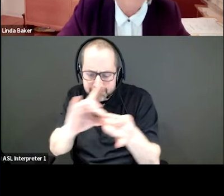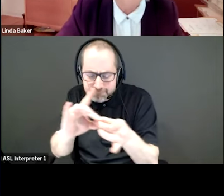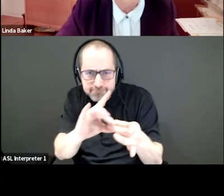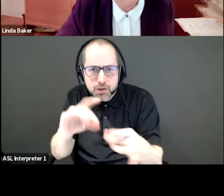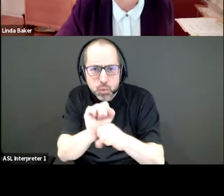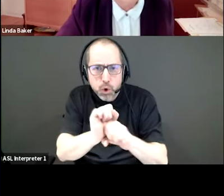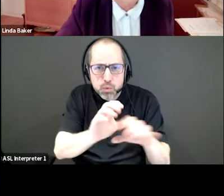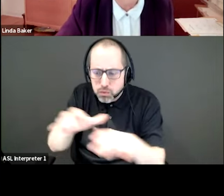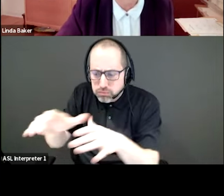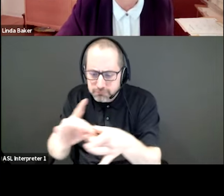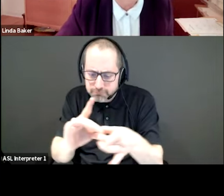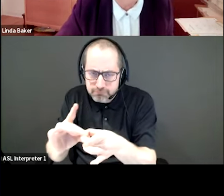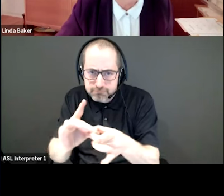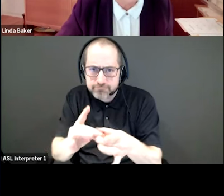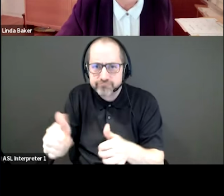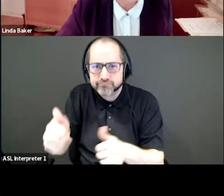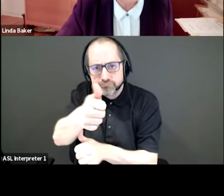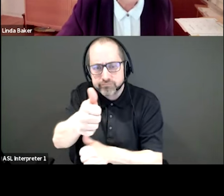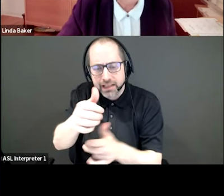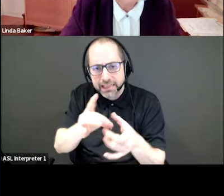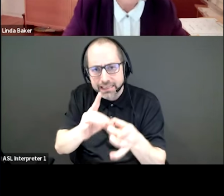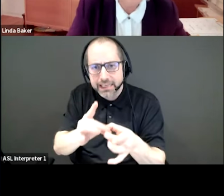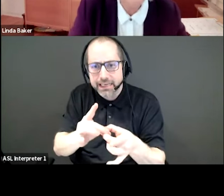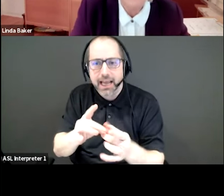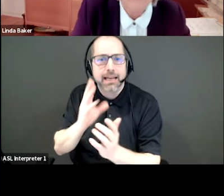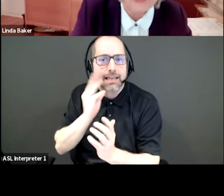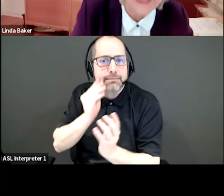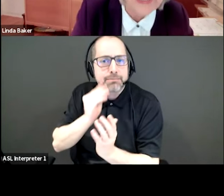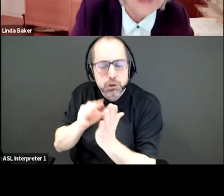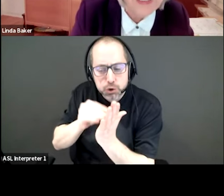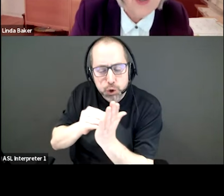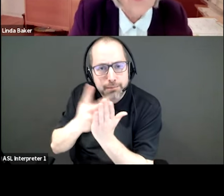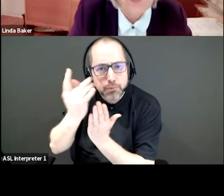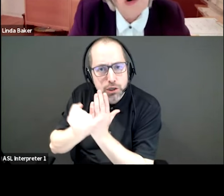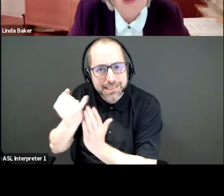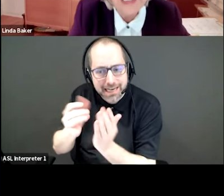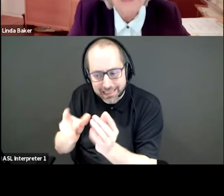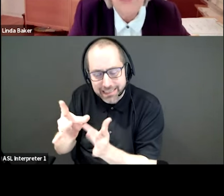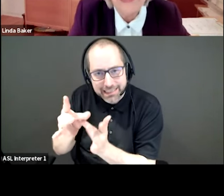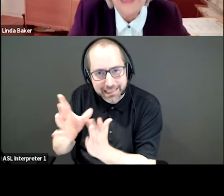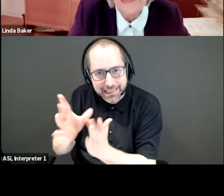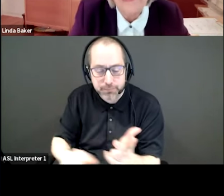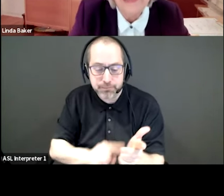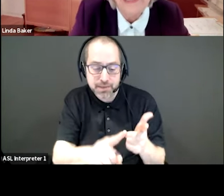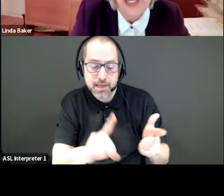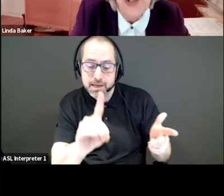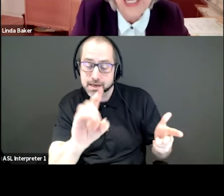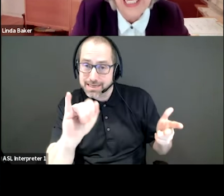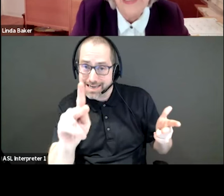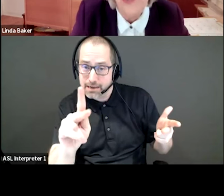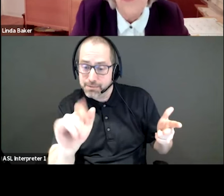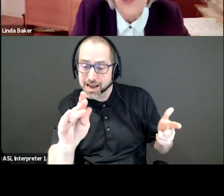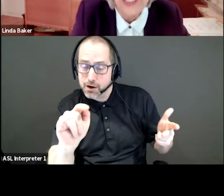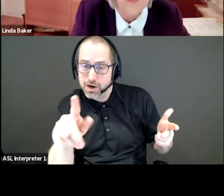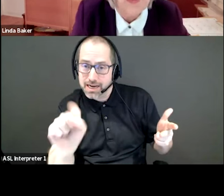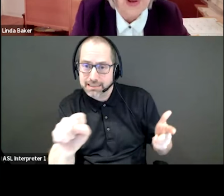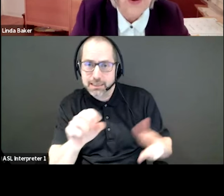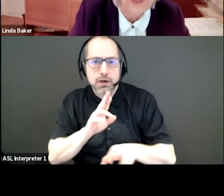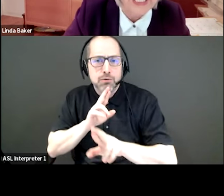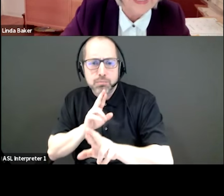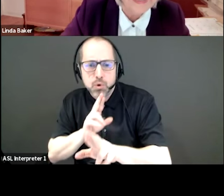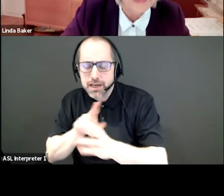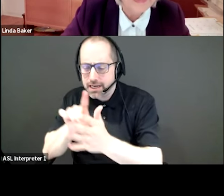and Experiential Learning Project Lead, Deb Erkis, Reporting Investigations and Adjudication Working